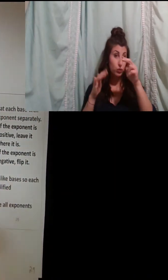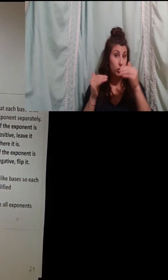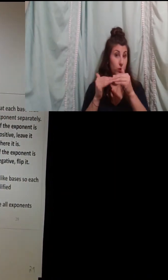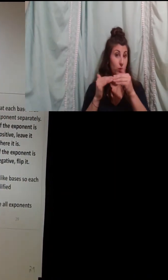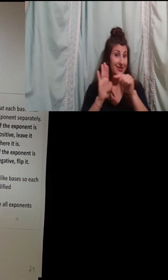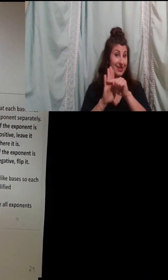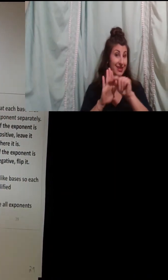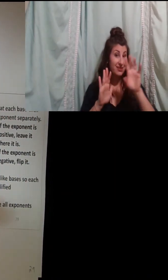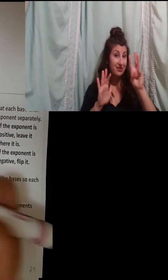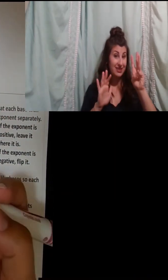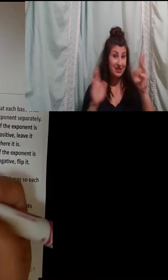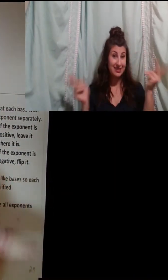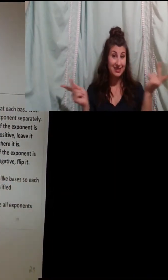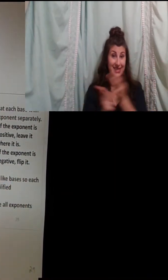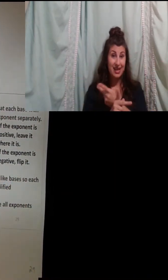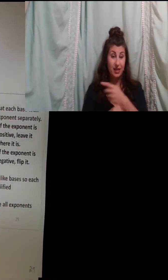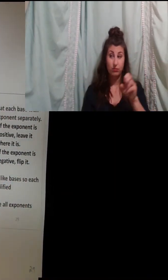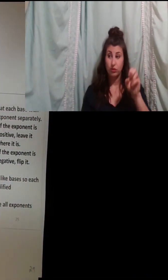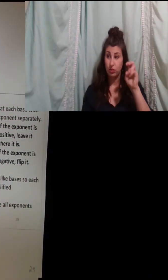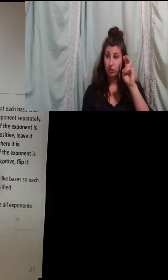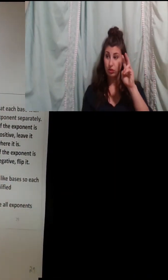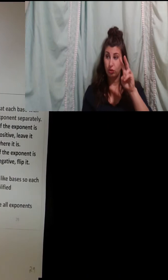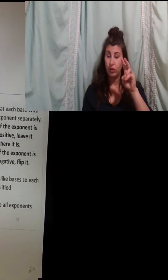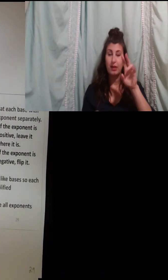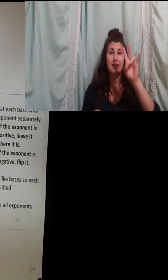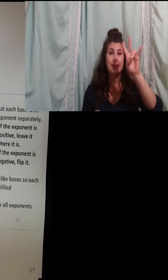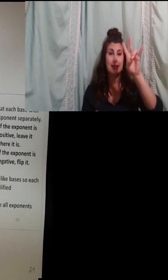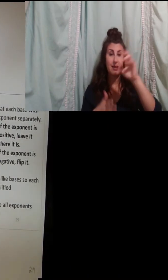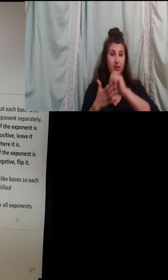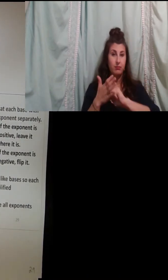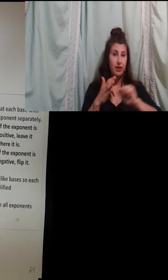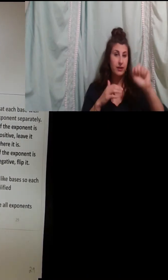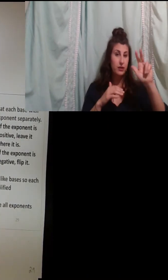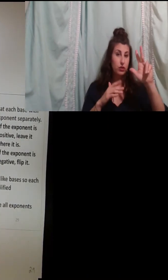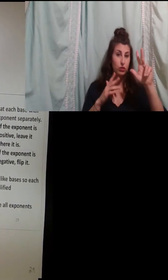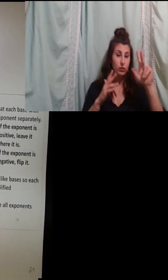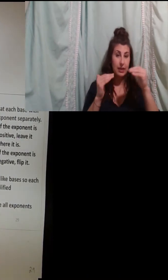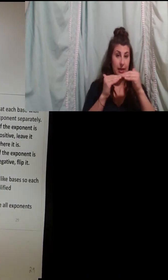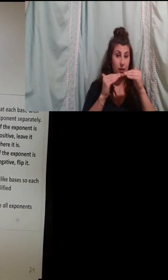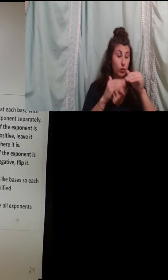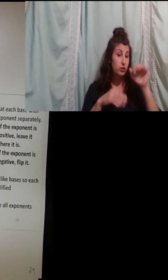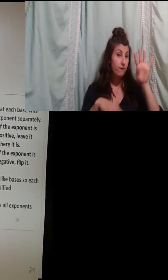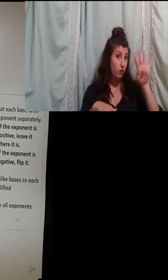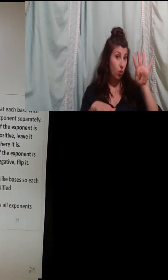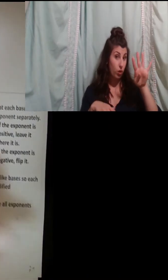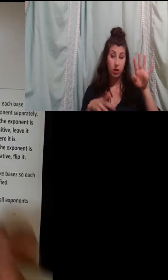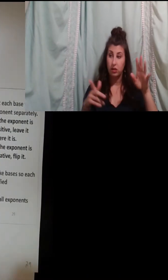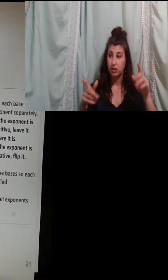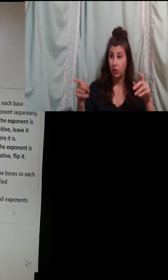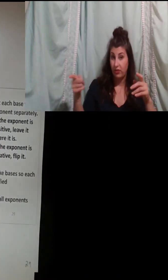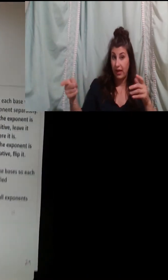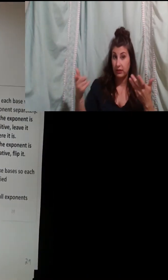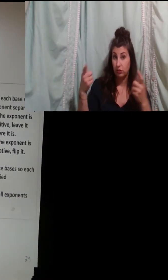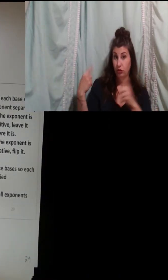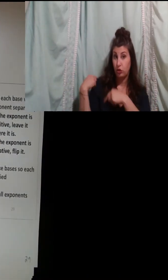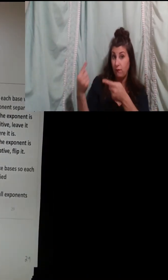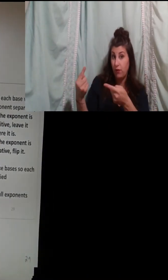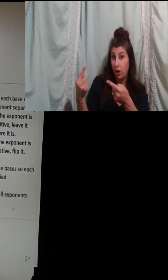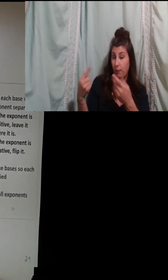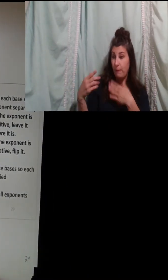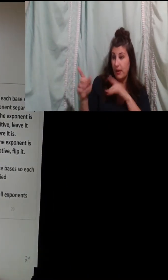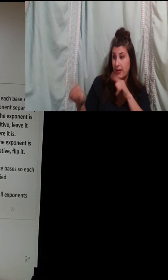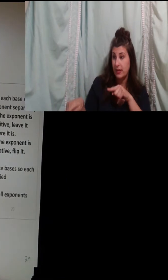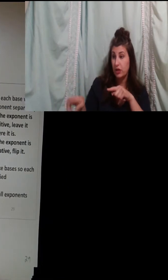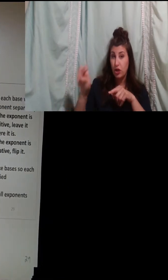6, okay, times 2, and this is 7 minus 3, which is 4. So this is what I have right